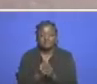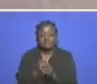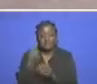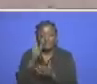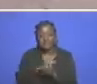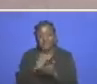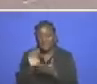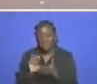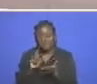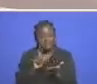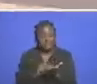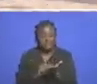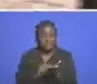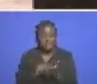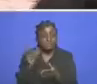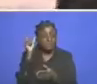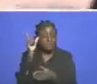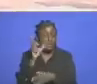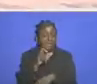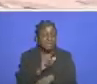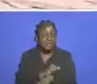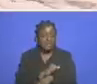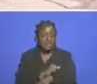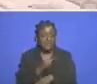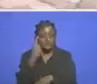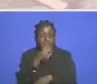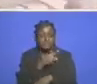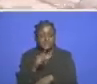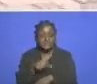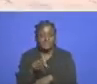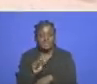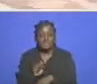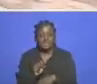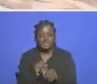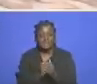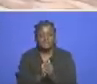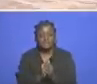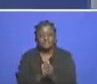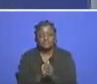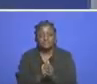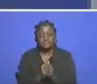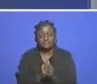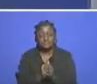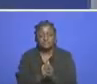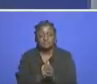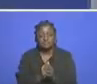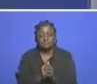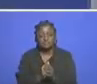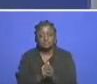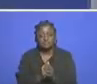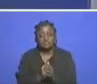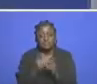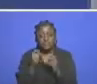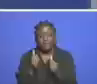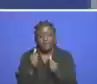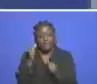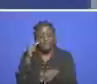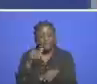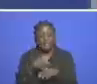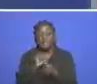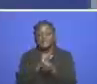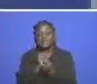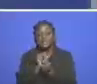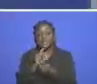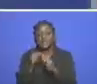the Weekend Edition, Lloyd Allen, ZNS Network News. And a quick look at